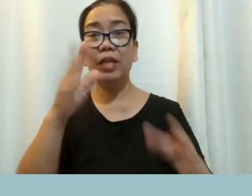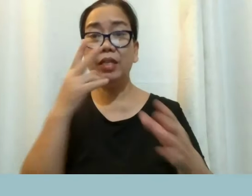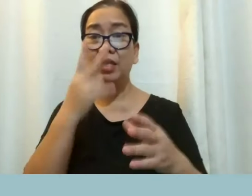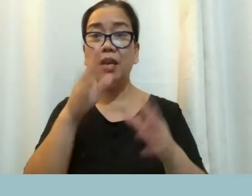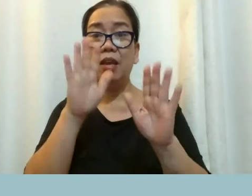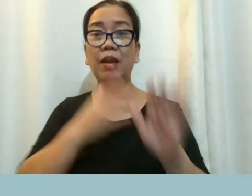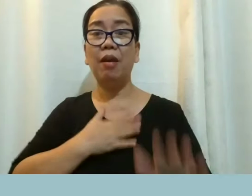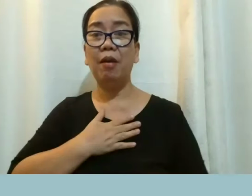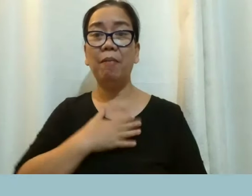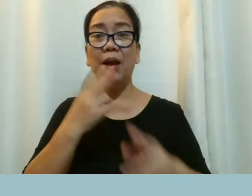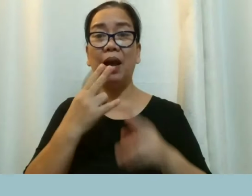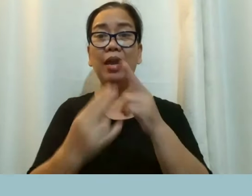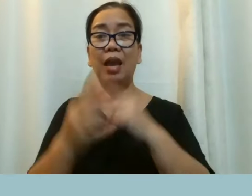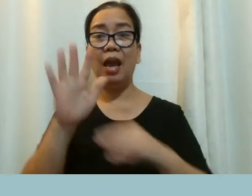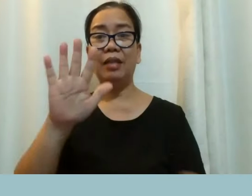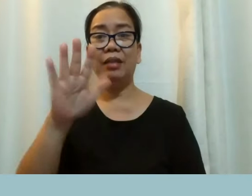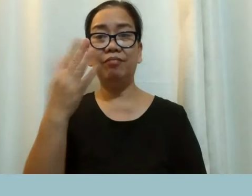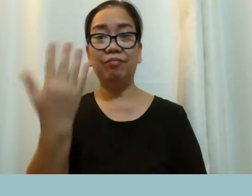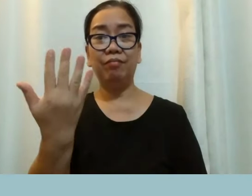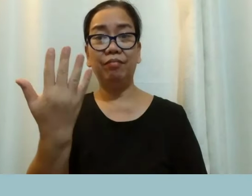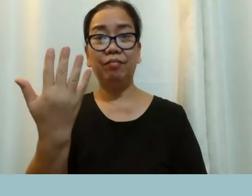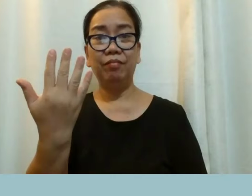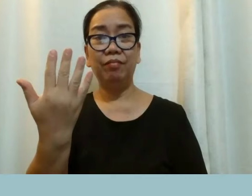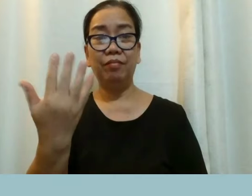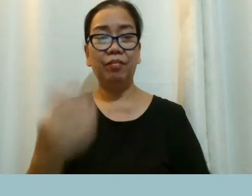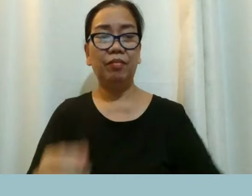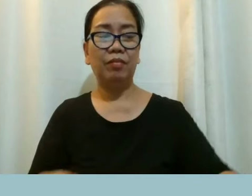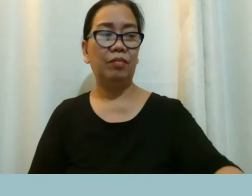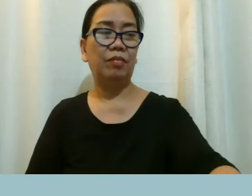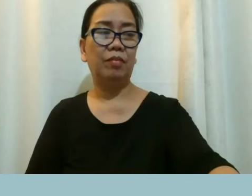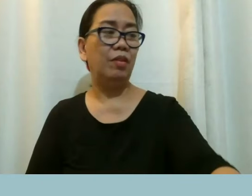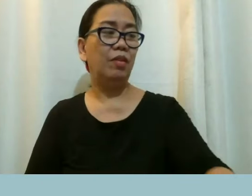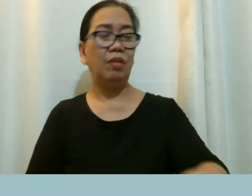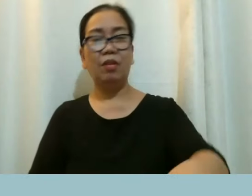you can see my hand.